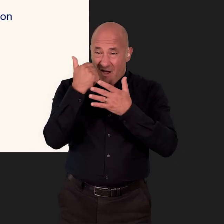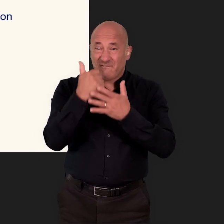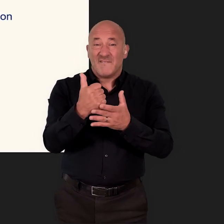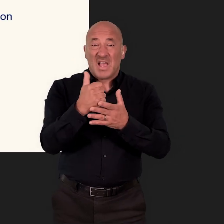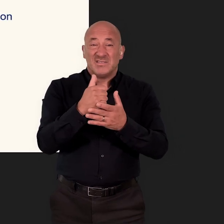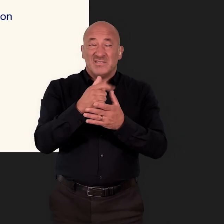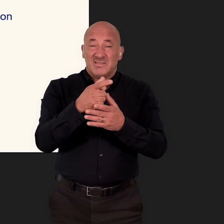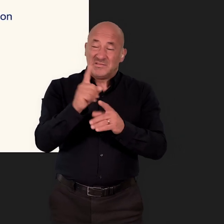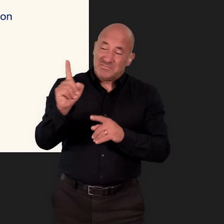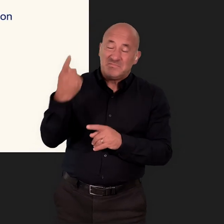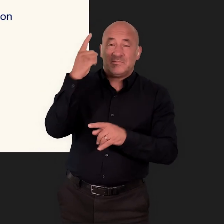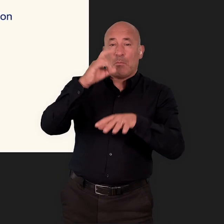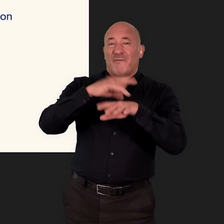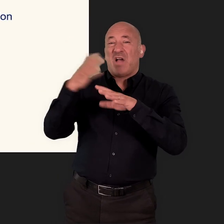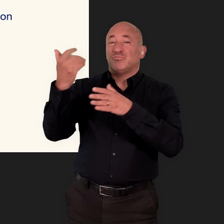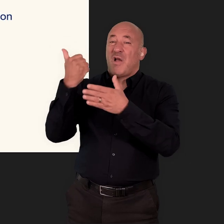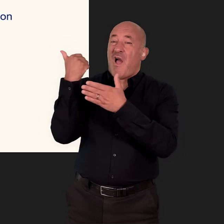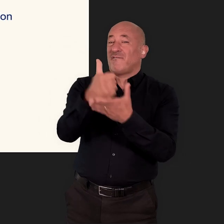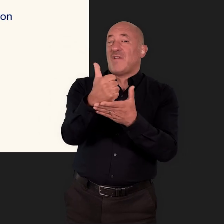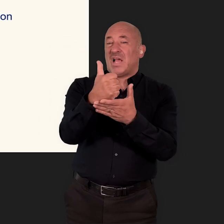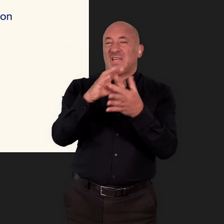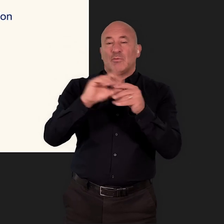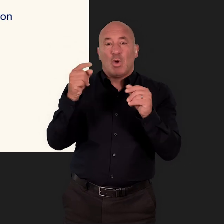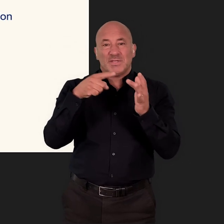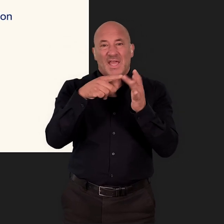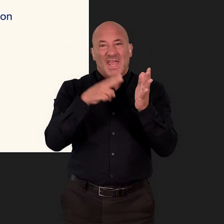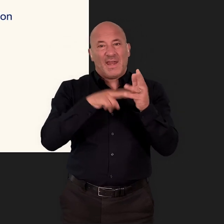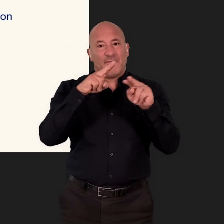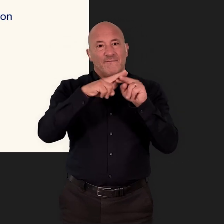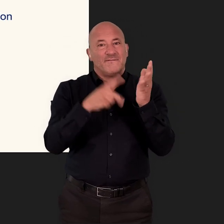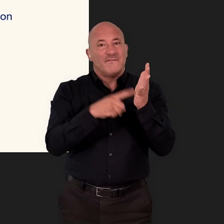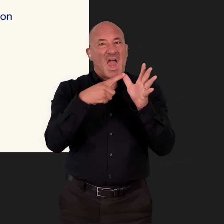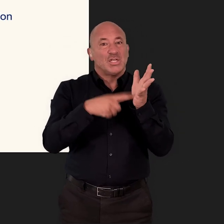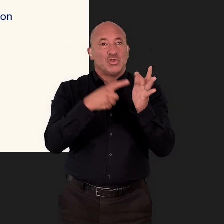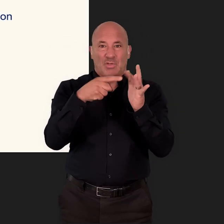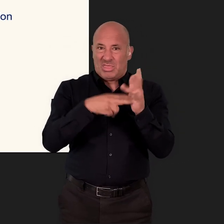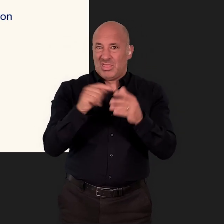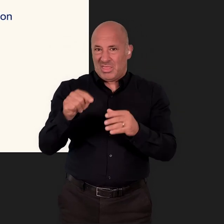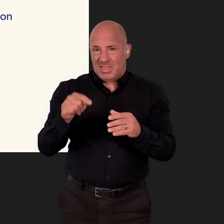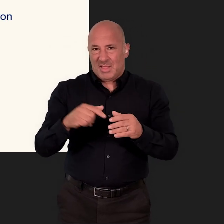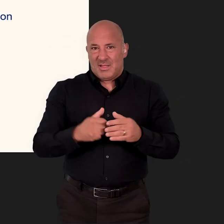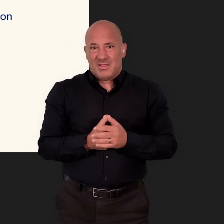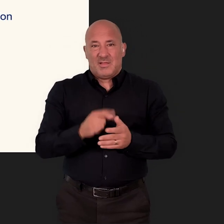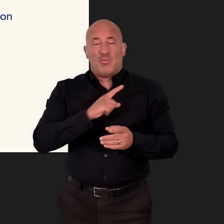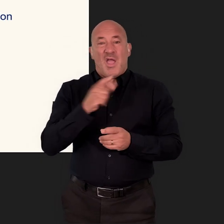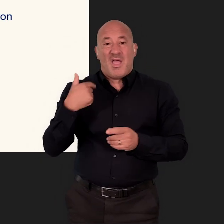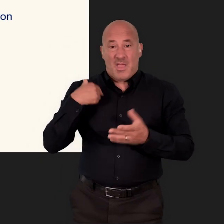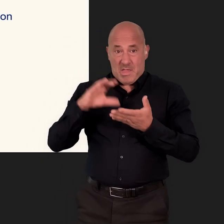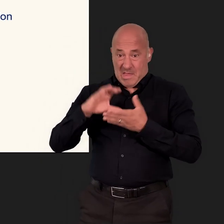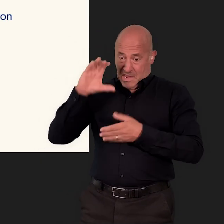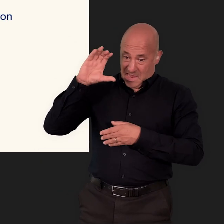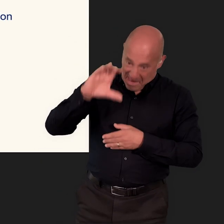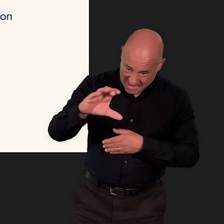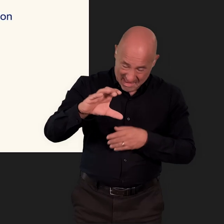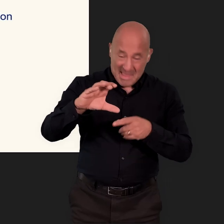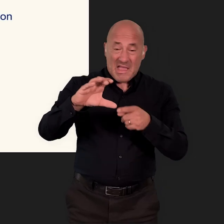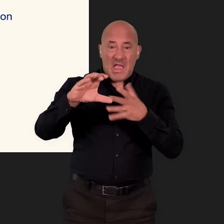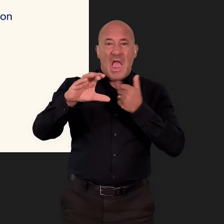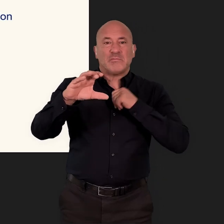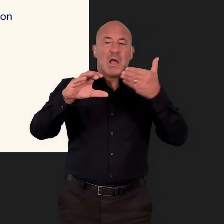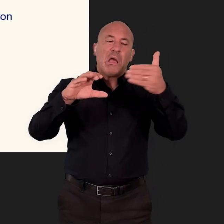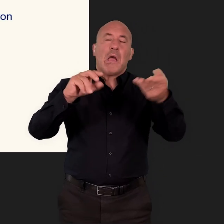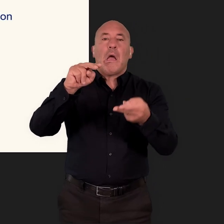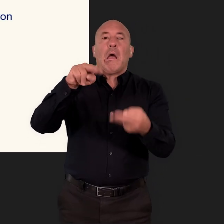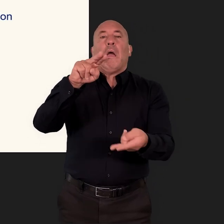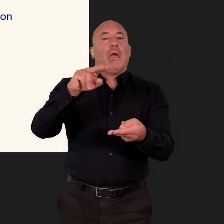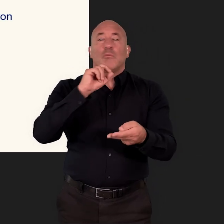We strongly advise all applicants to seek professional advice in relation to inflation. Arts Council England will